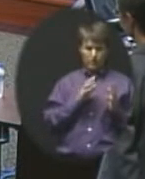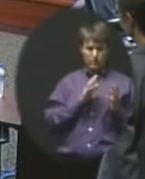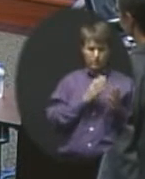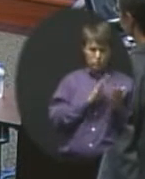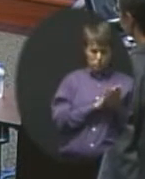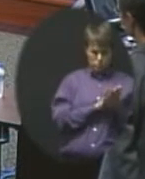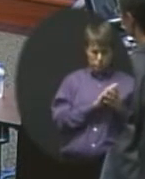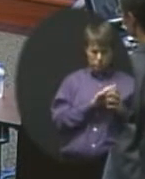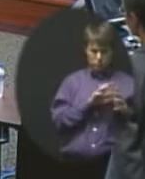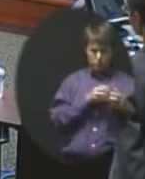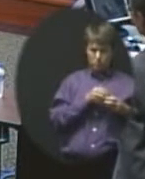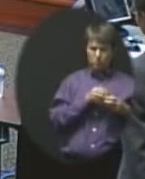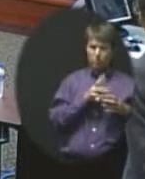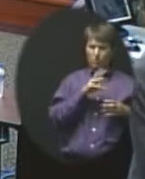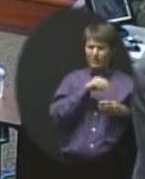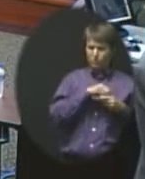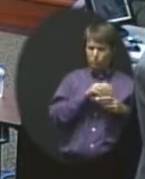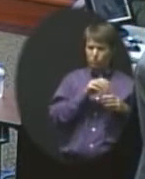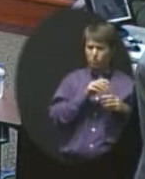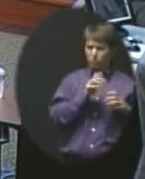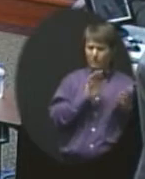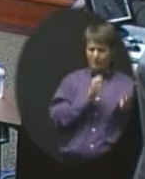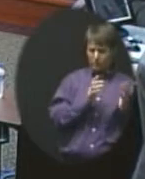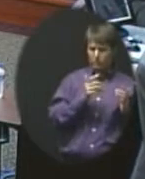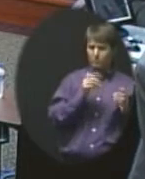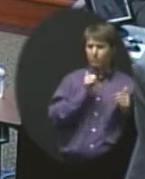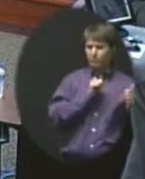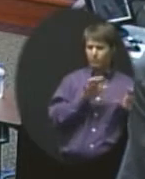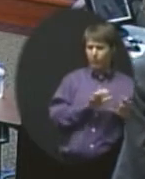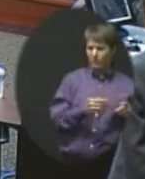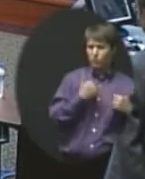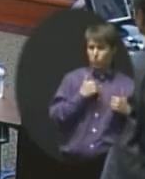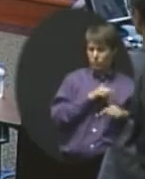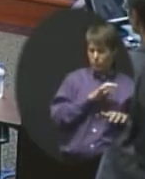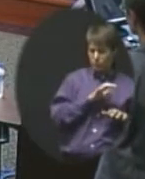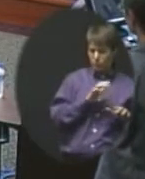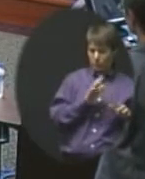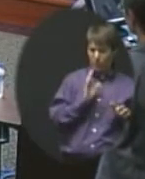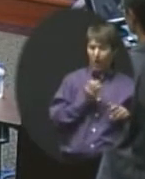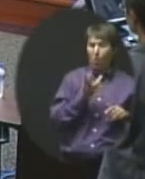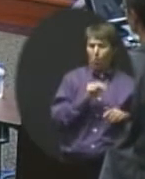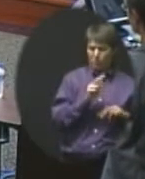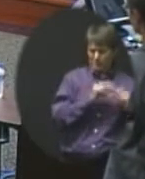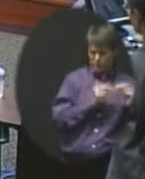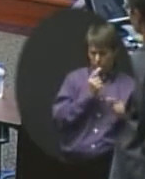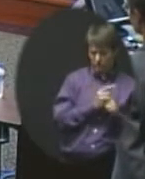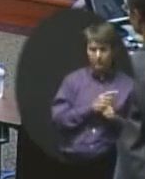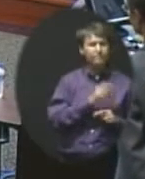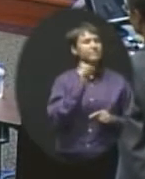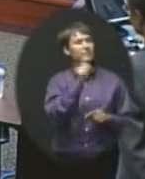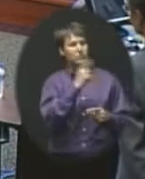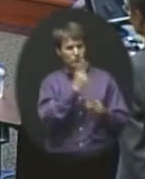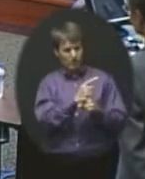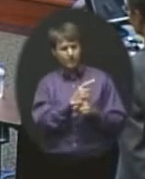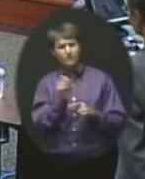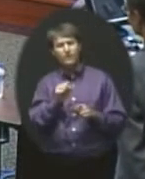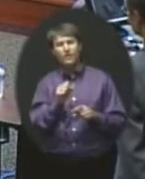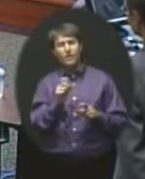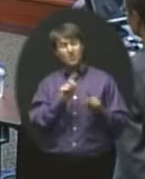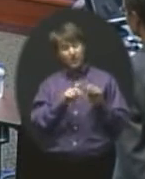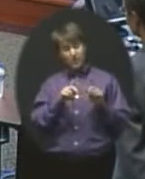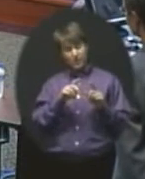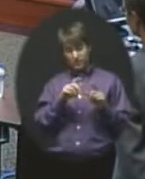that or performance that we make within our own buildings. Absolutely. But then is